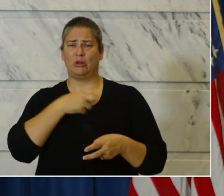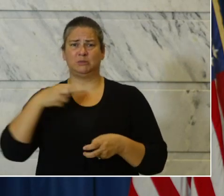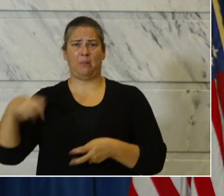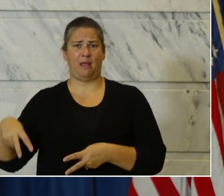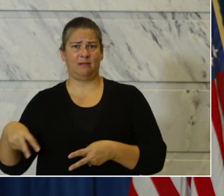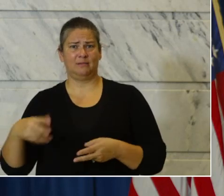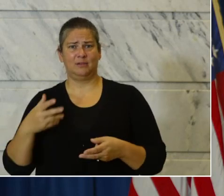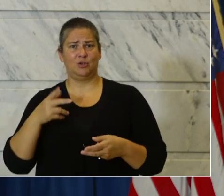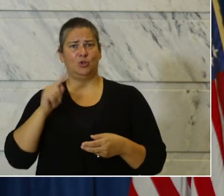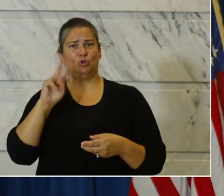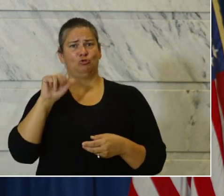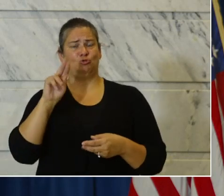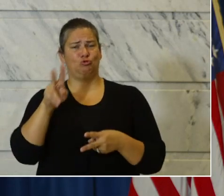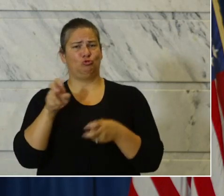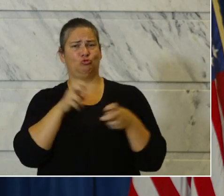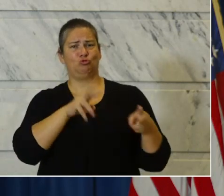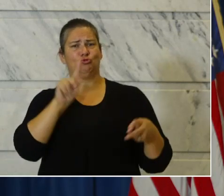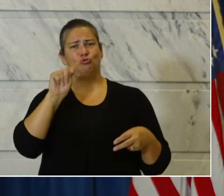anywhere else. So.